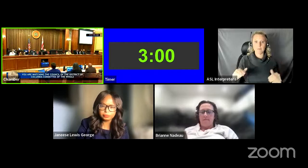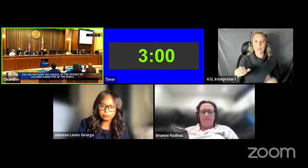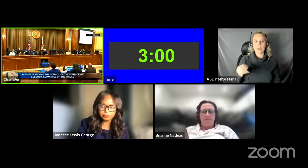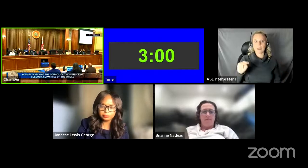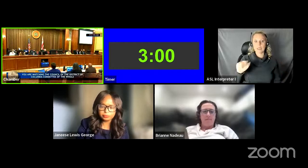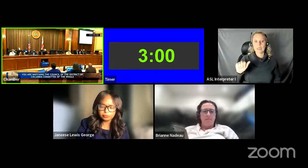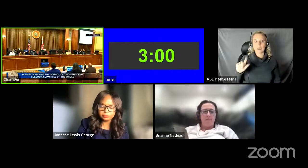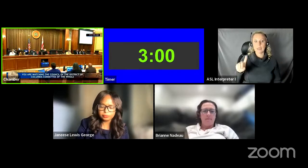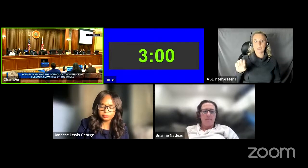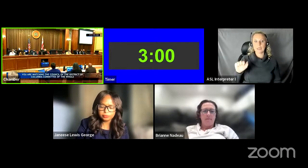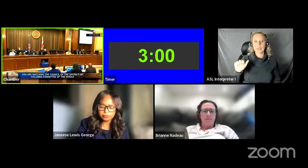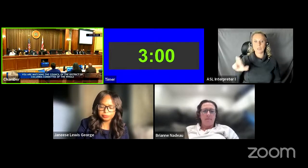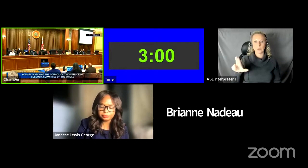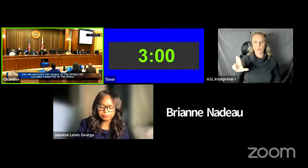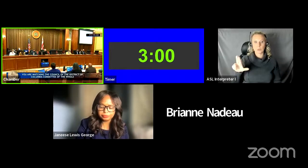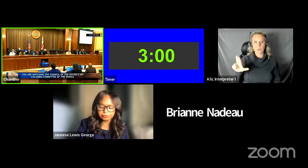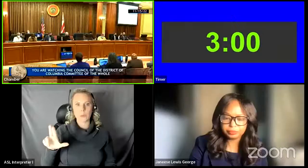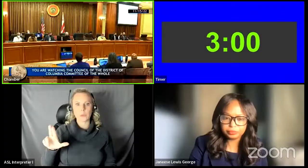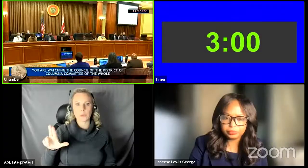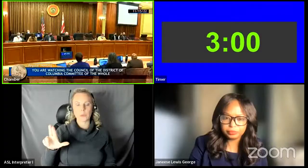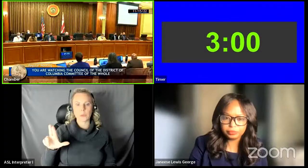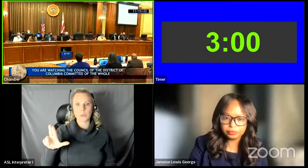Nadeau.